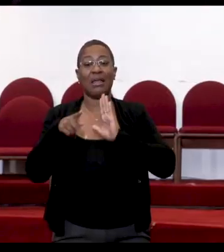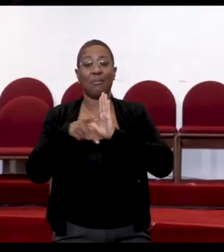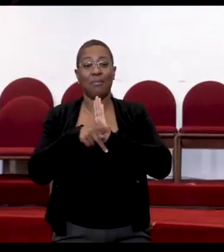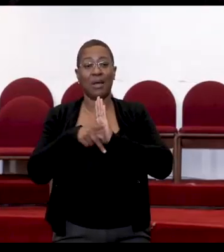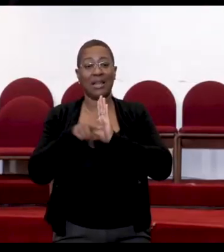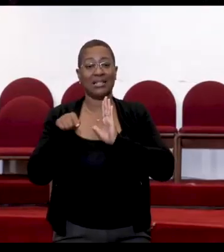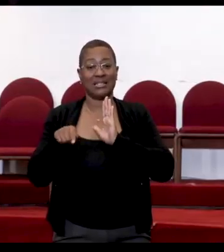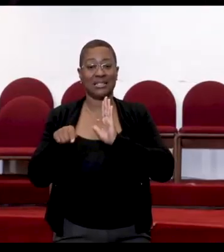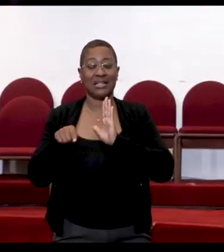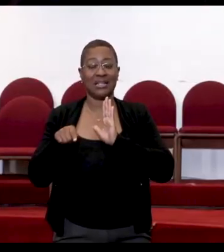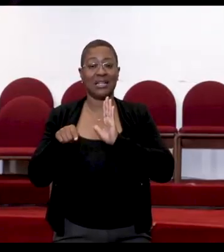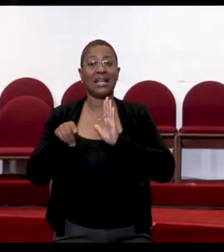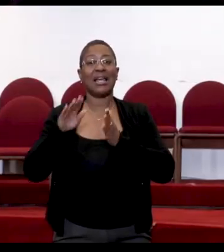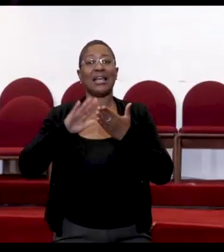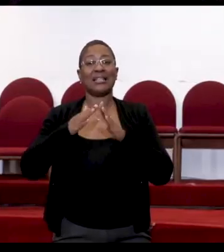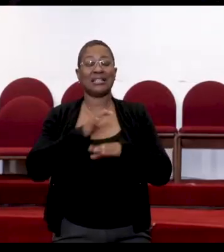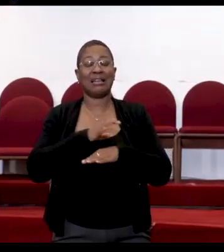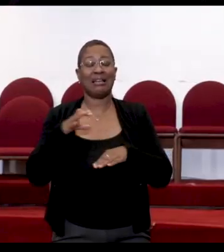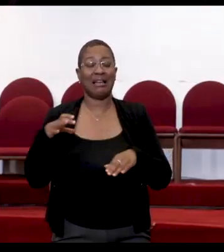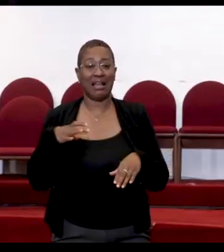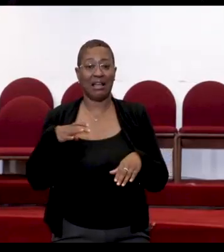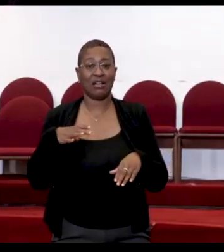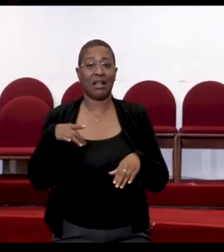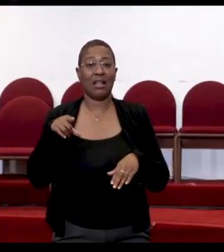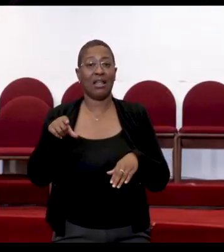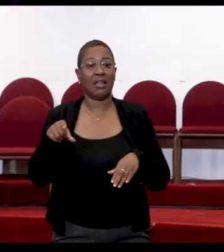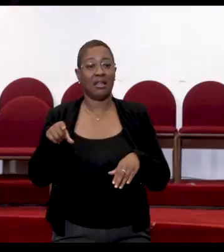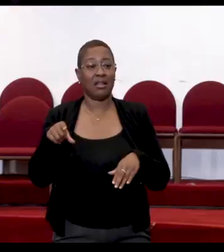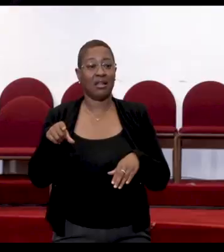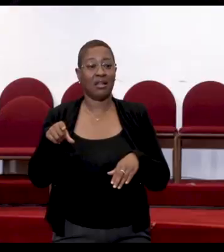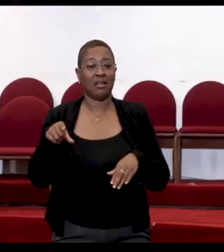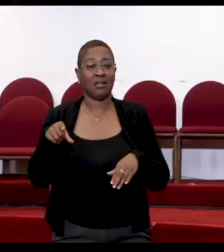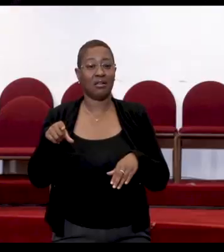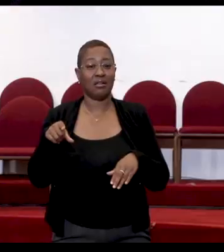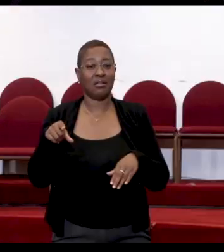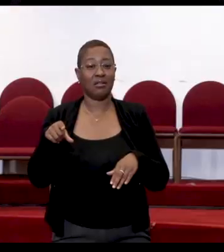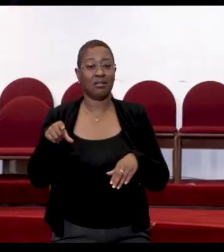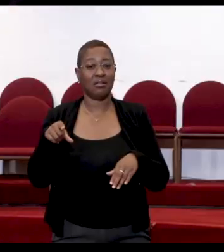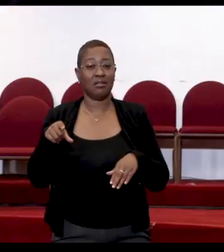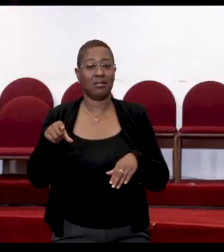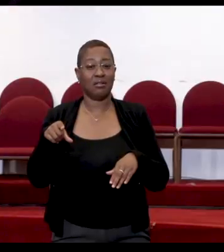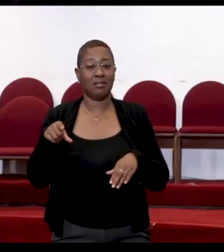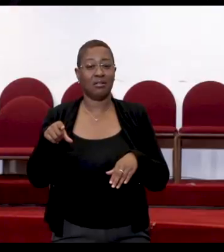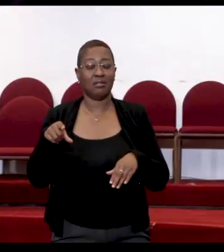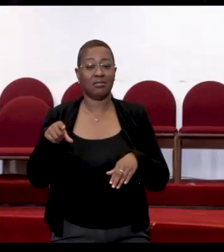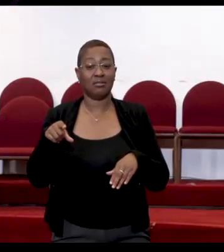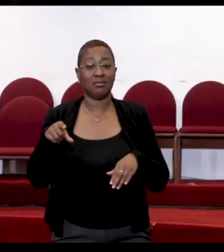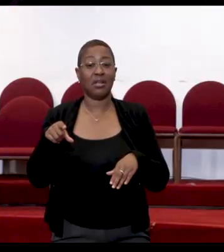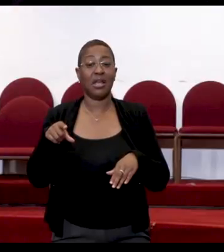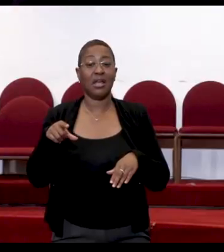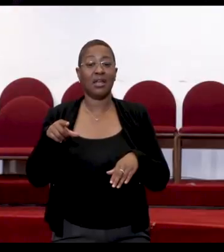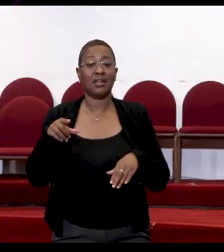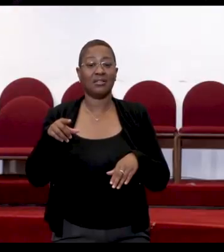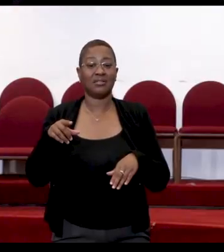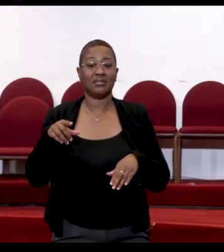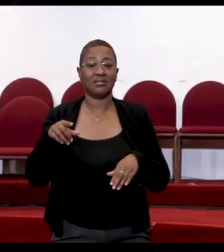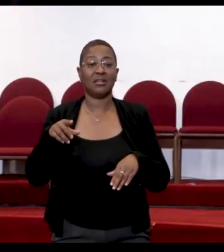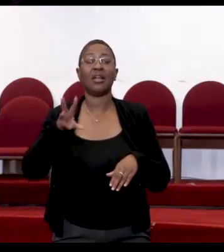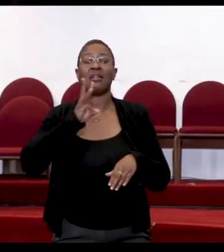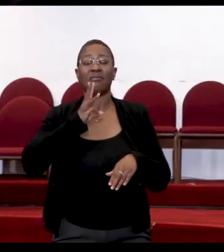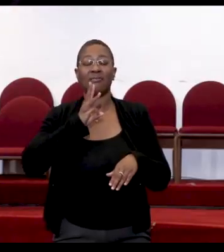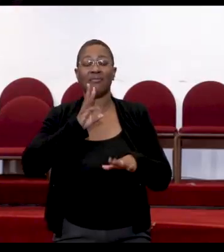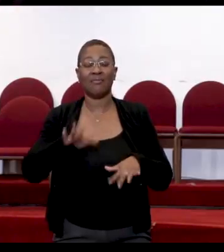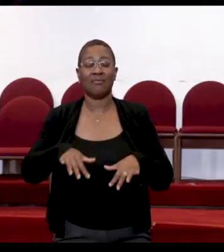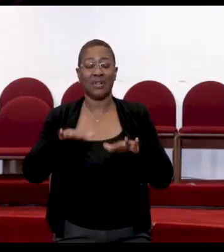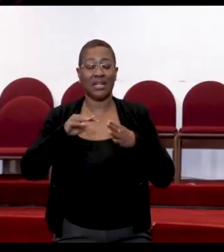policies and city council is the flooding in the city of Detroit. I know why we have flooding. You